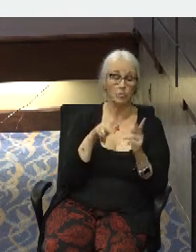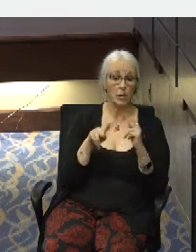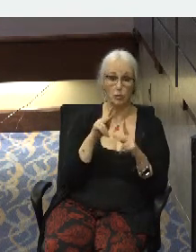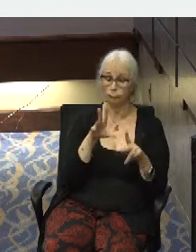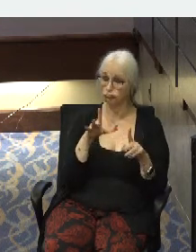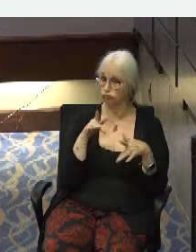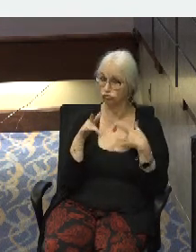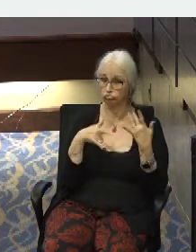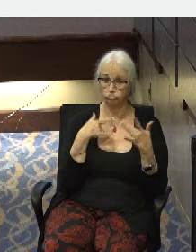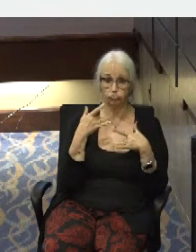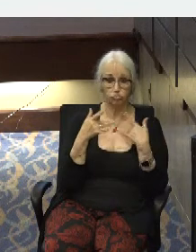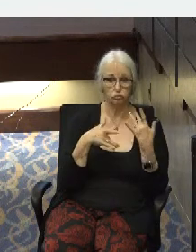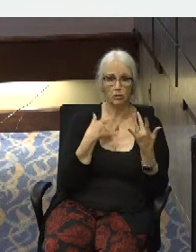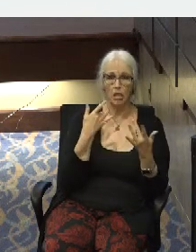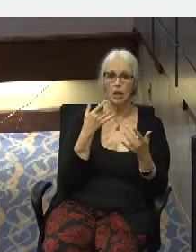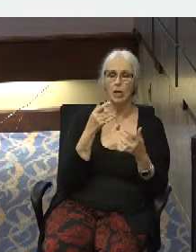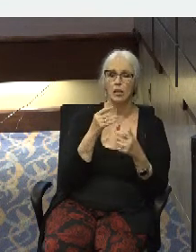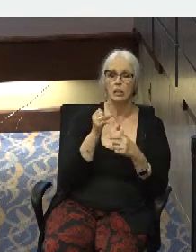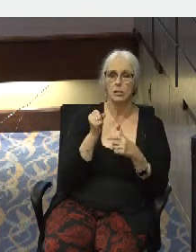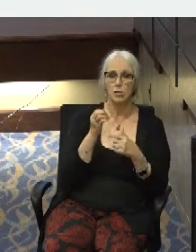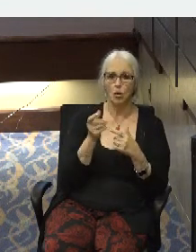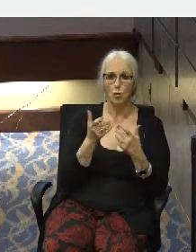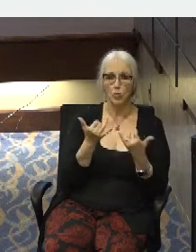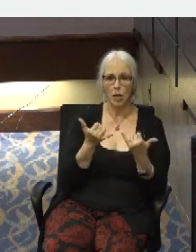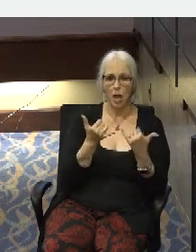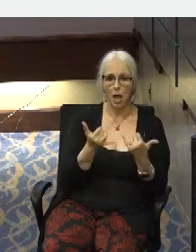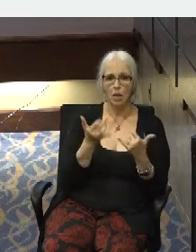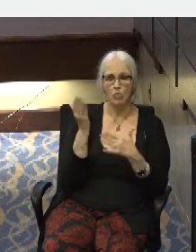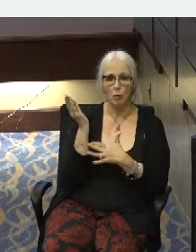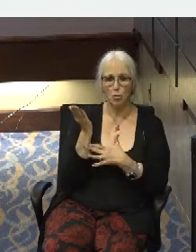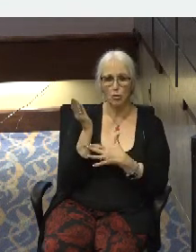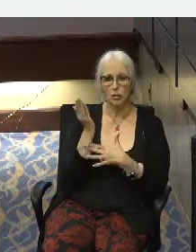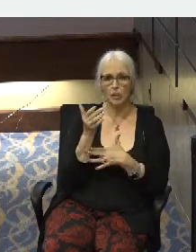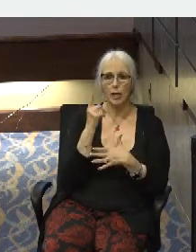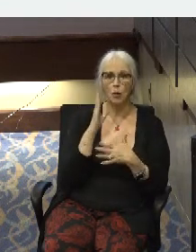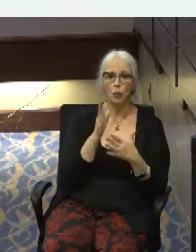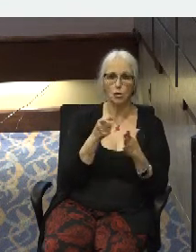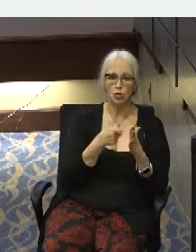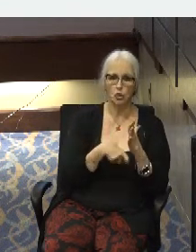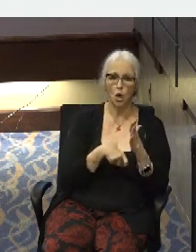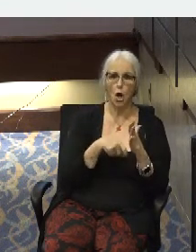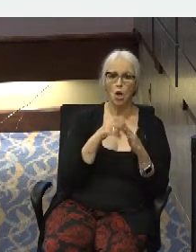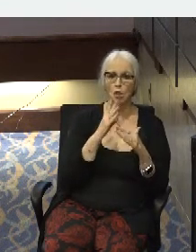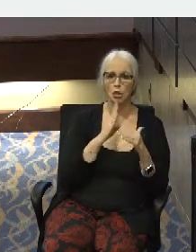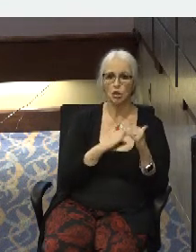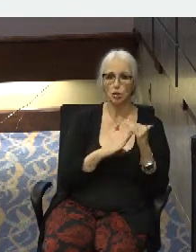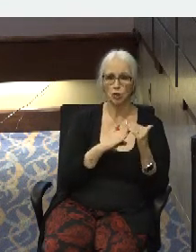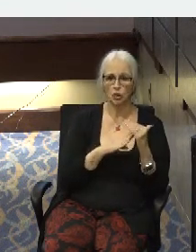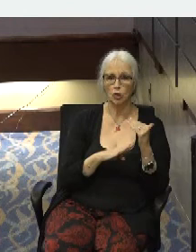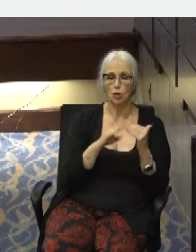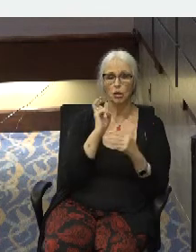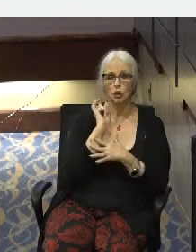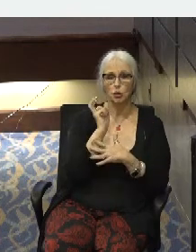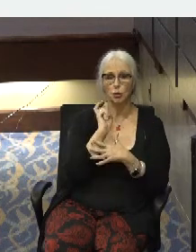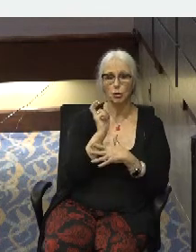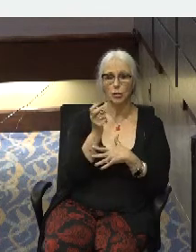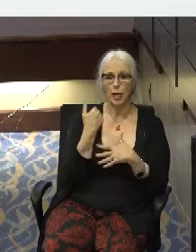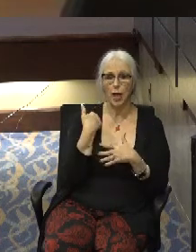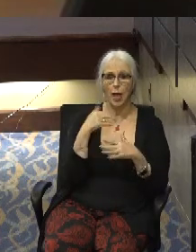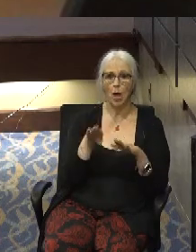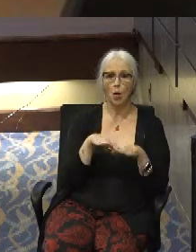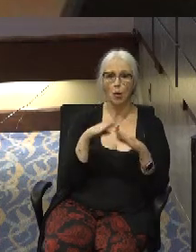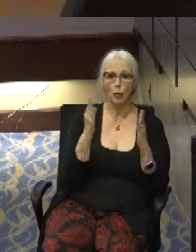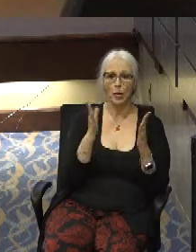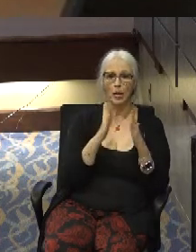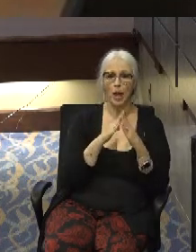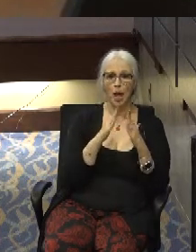no public opposition. Furthermore, they presented, while they will be charging for these tours, they had an open house